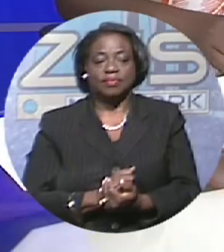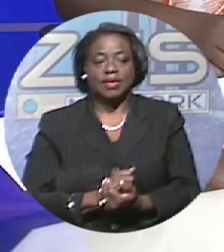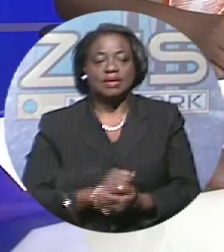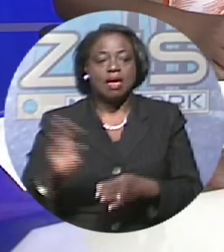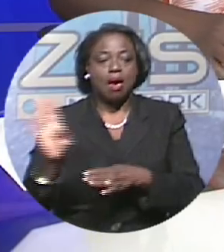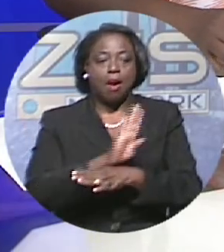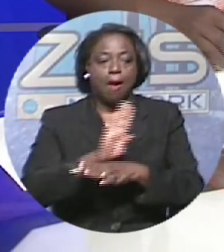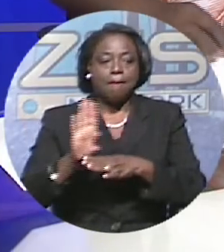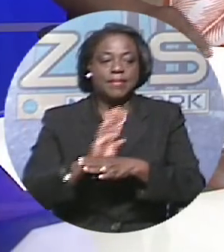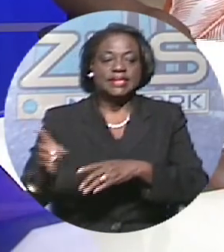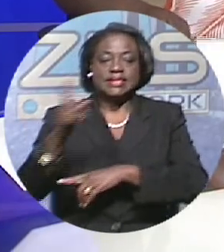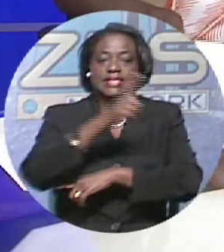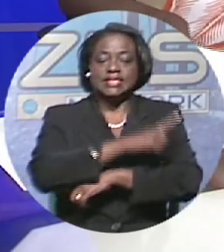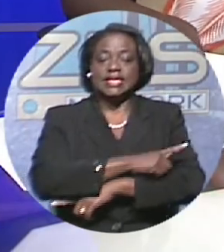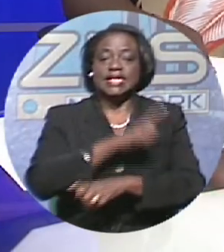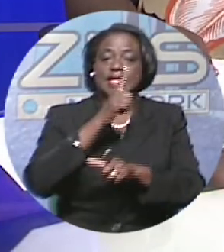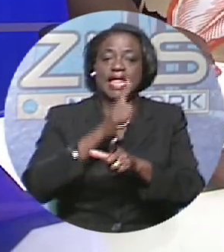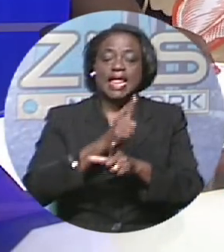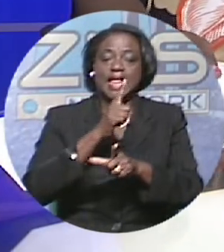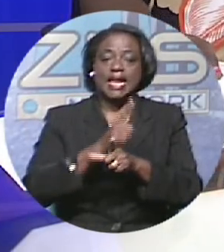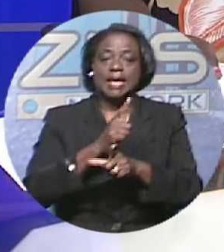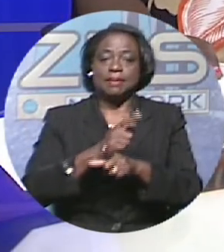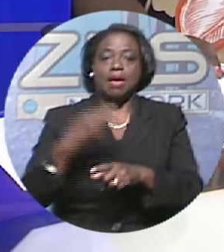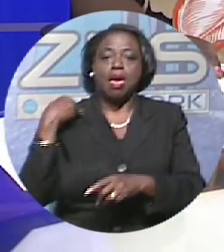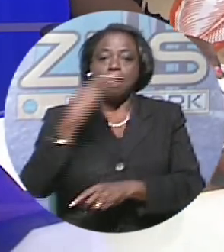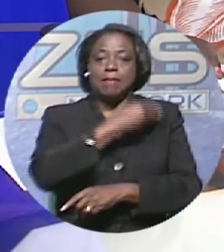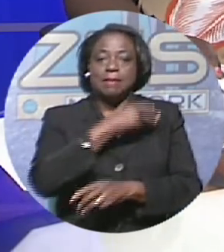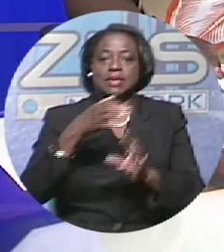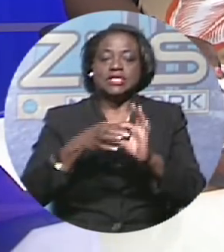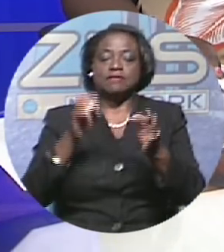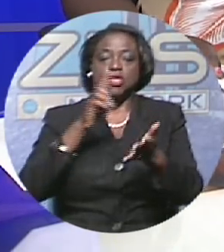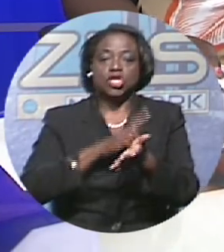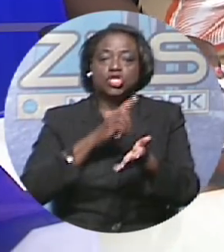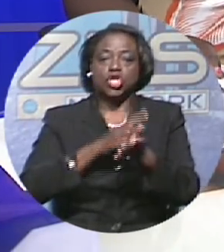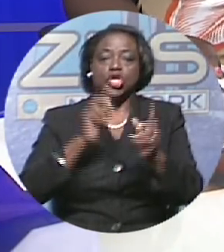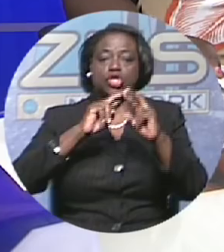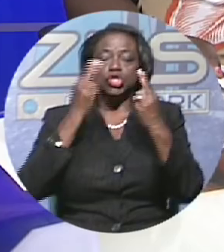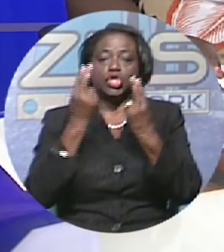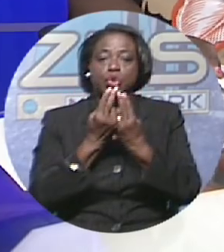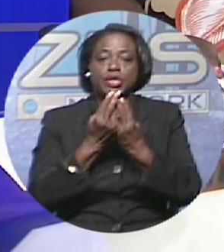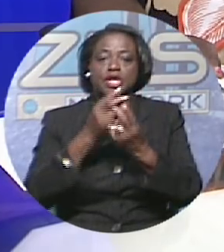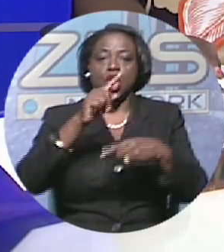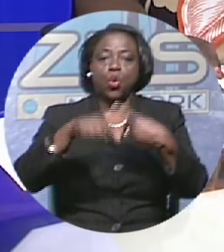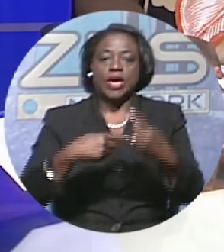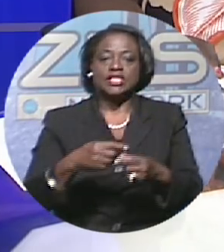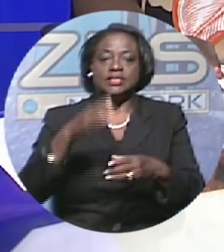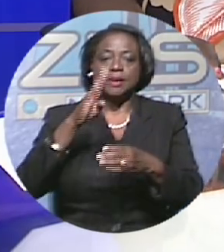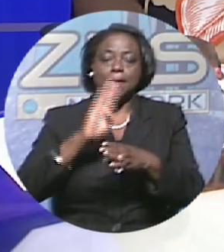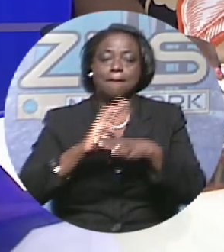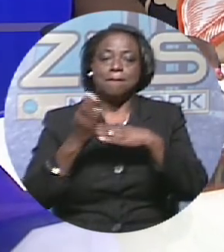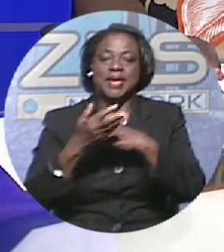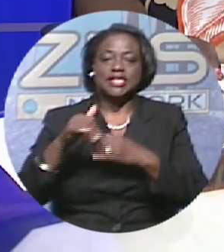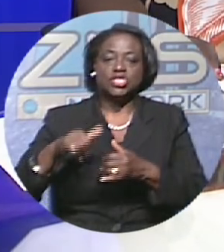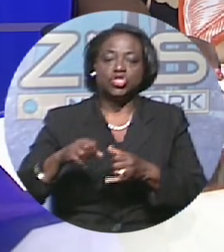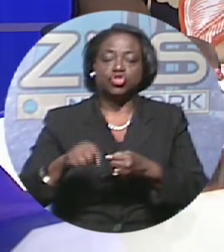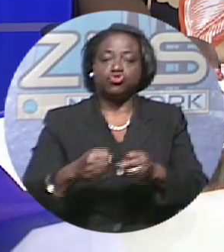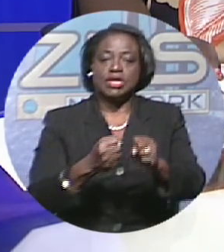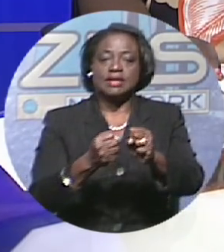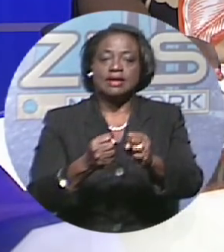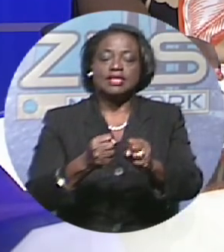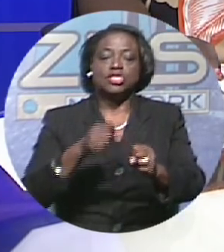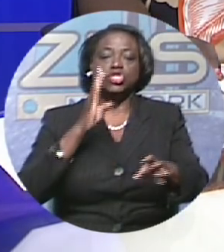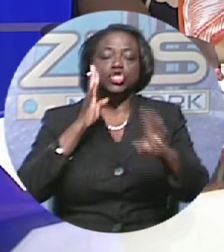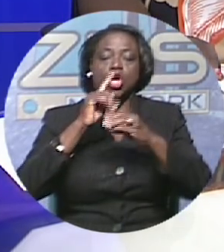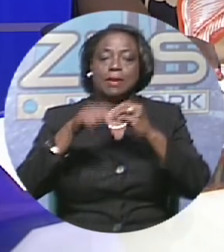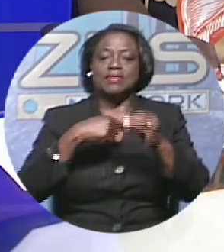It was a busy day on the labor front as members of the doctors union took to Bay Street to protest their dissatisfaction. Our Jared Higgs tells us that